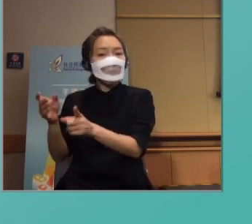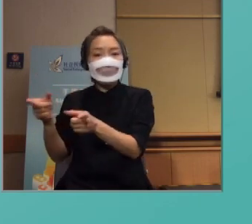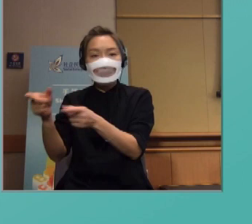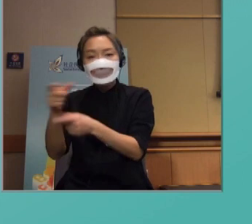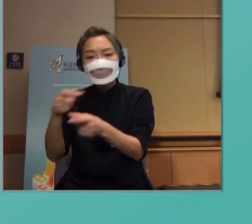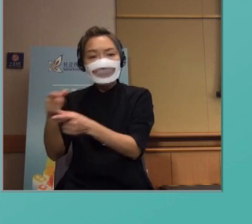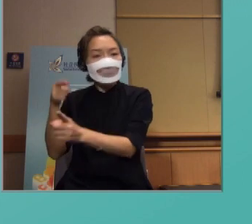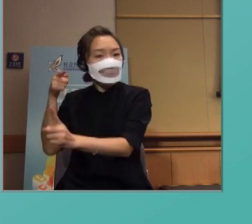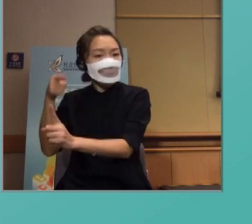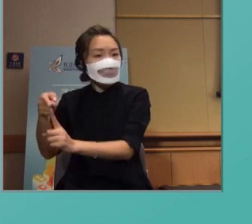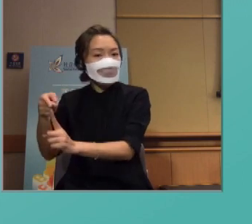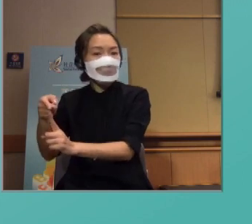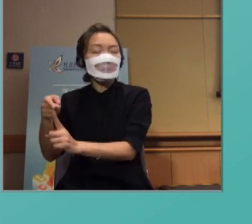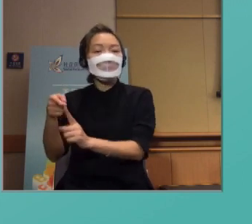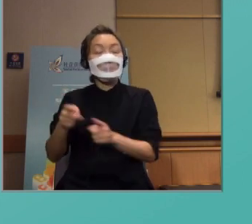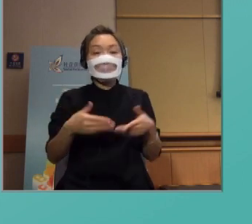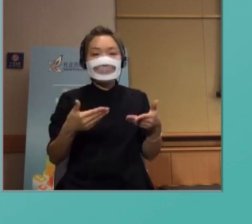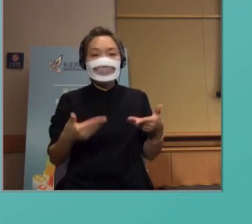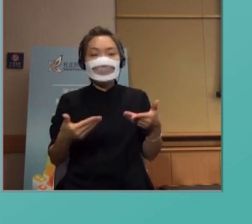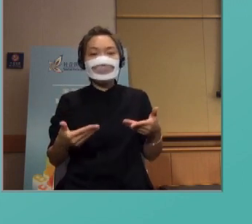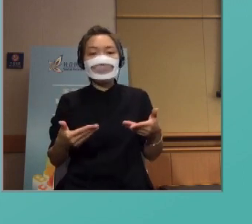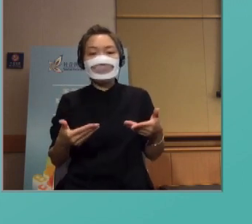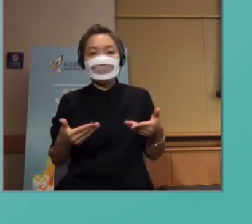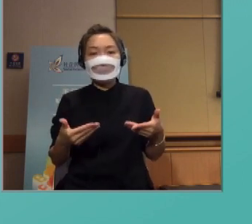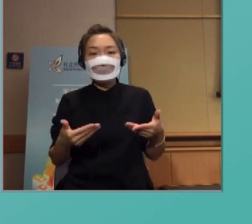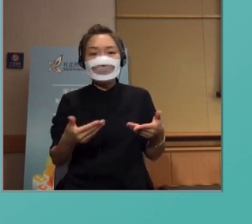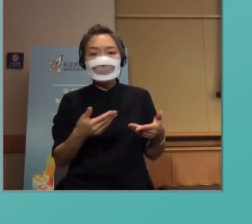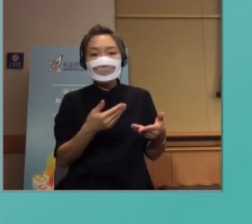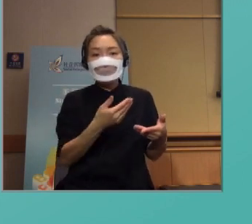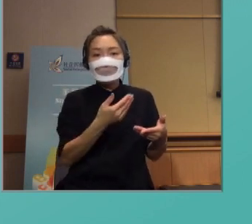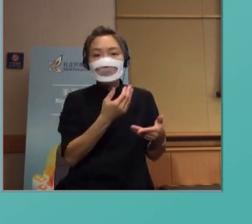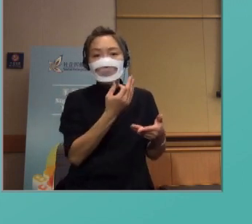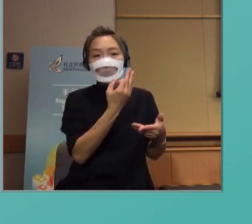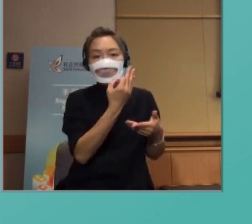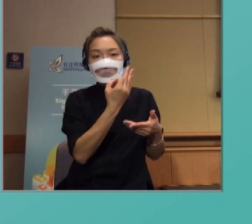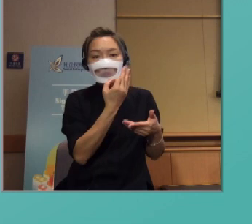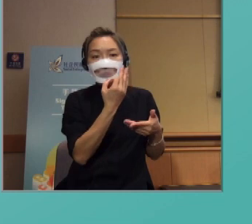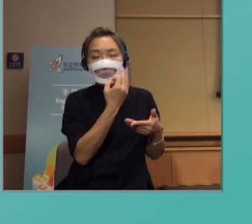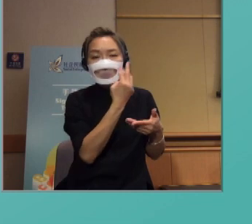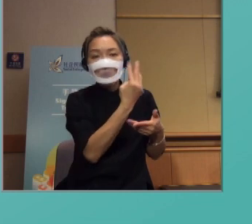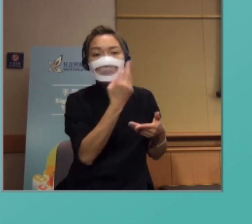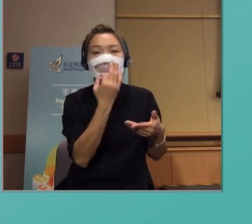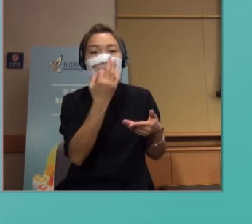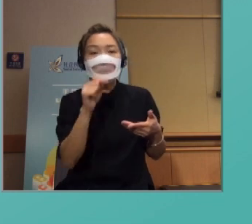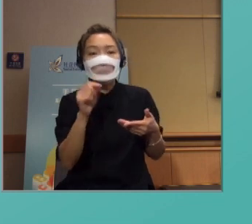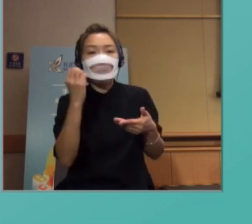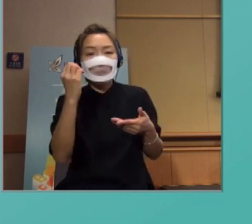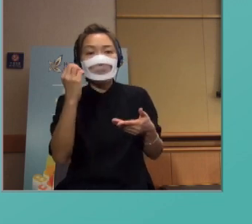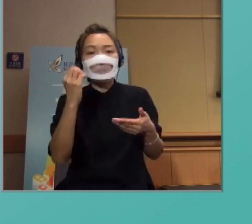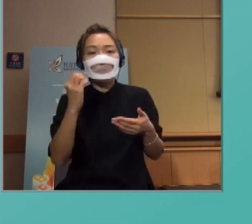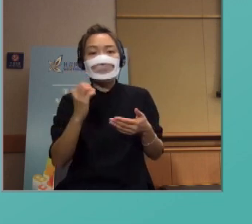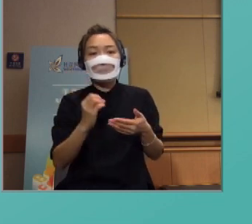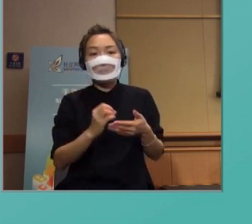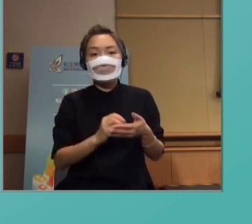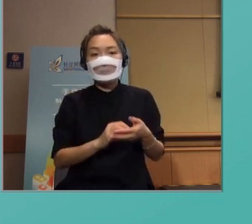right now at a stage of Web 3.0, which is the read, write, and own web. So what makes this spatial that